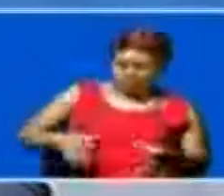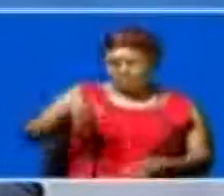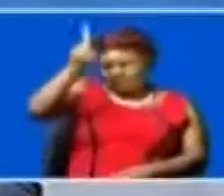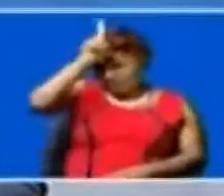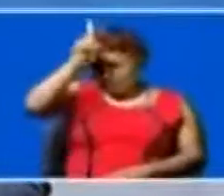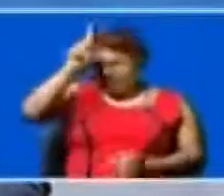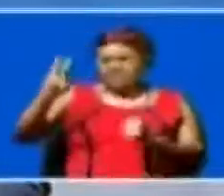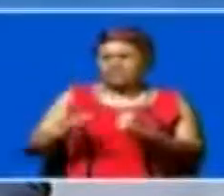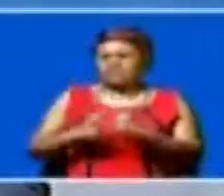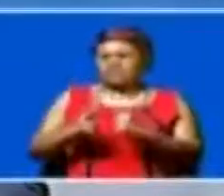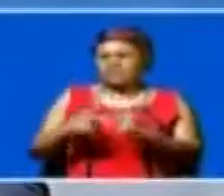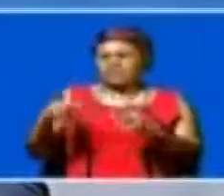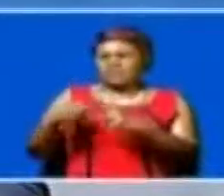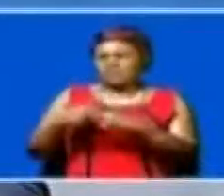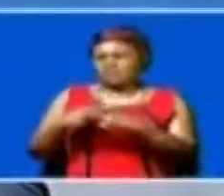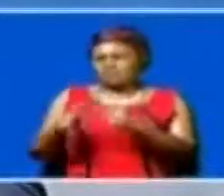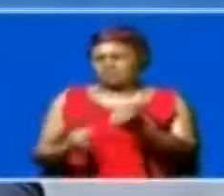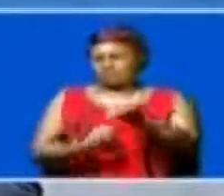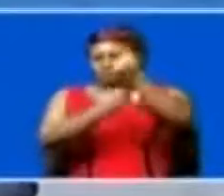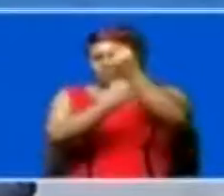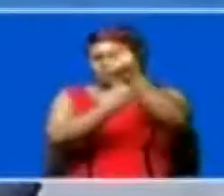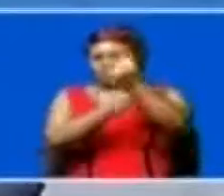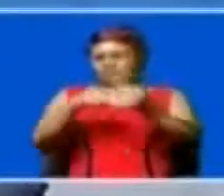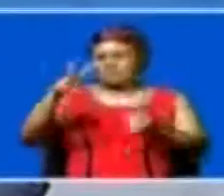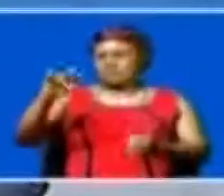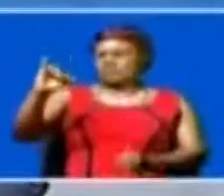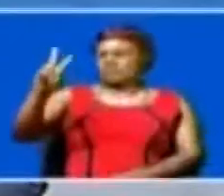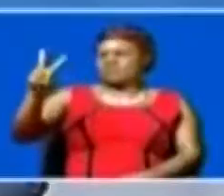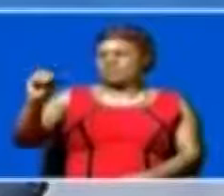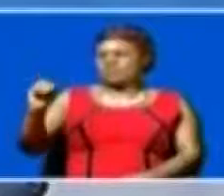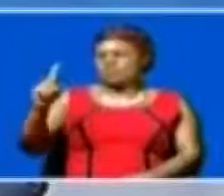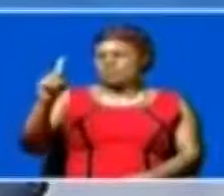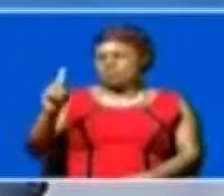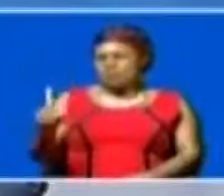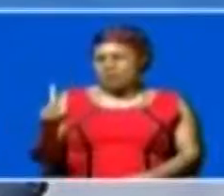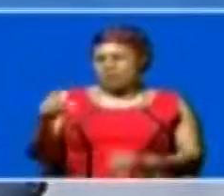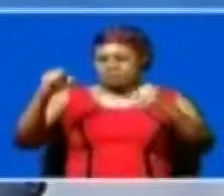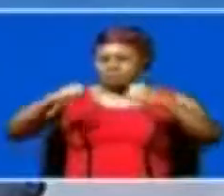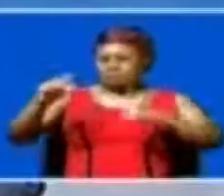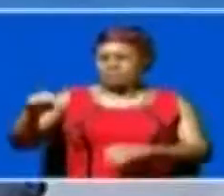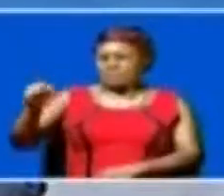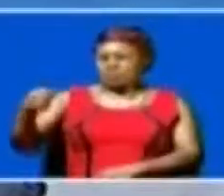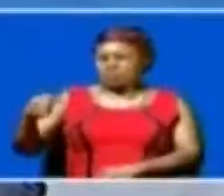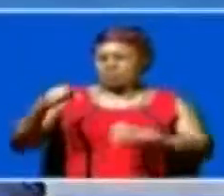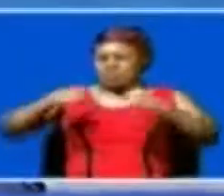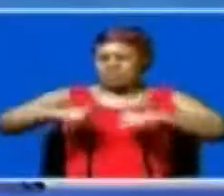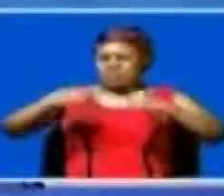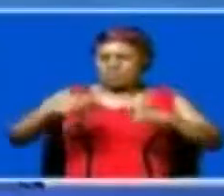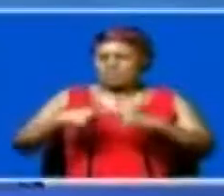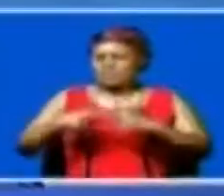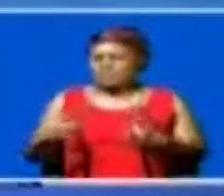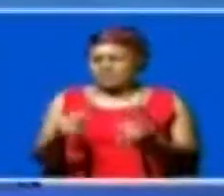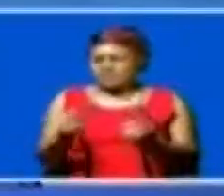Dala 7's rugby tournament has been handed a boost by Vivo Kenya after signing a 1 million shillings deal to sponsor the event, which kicks